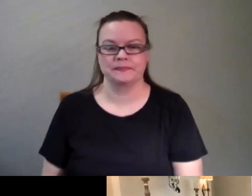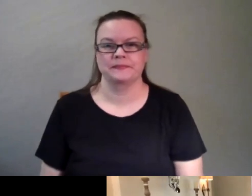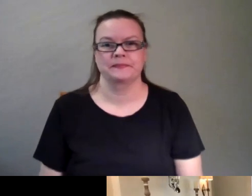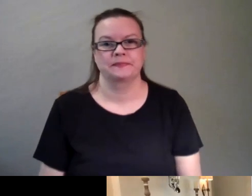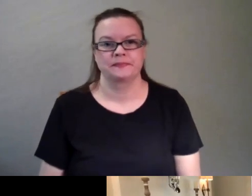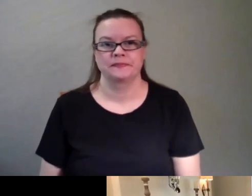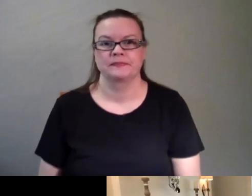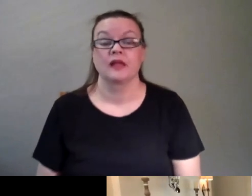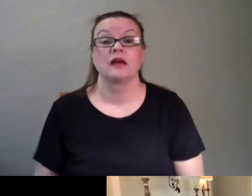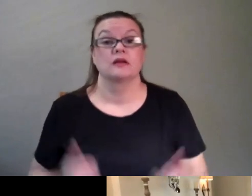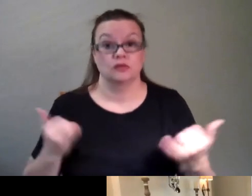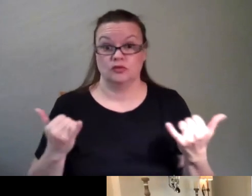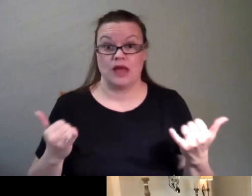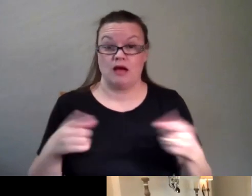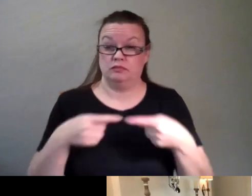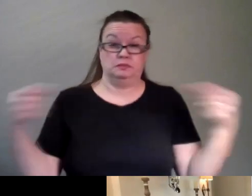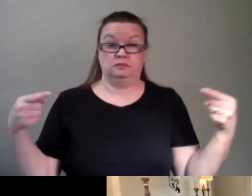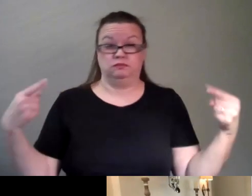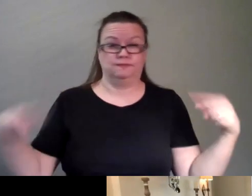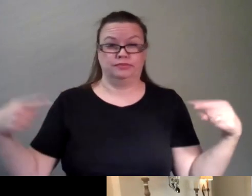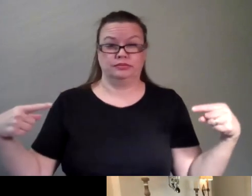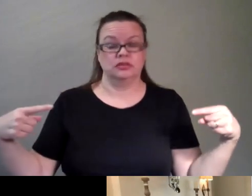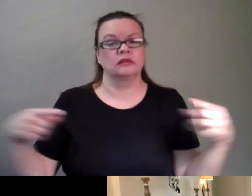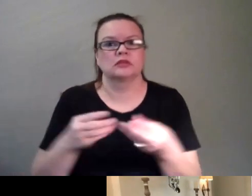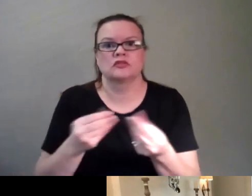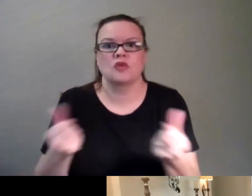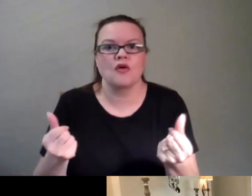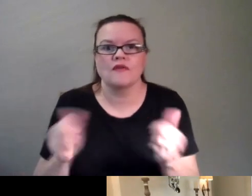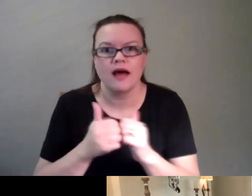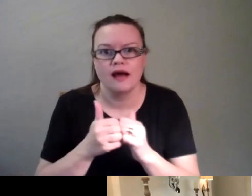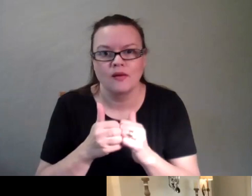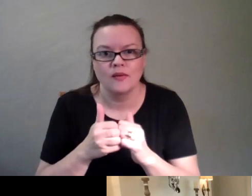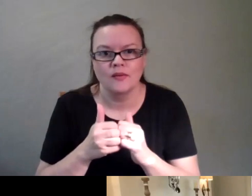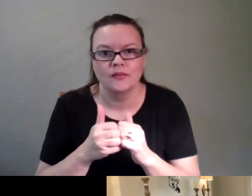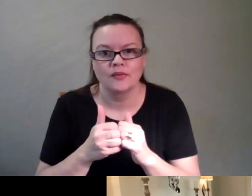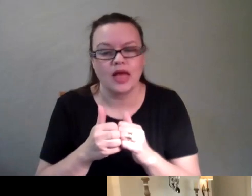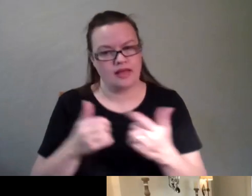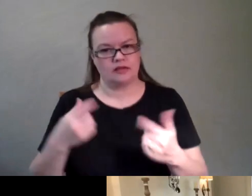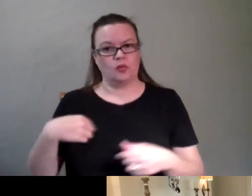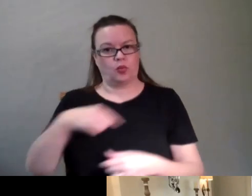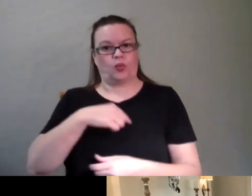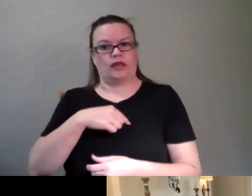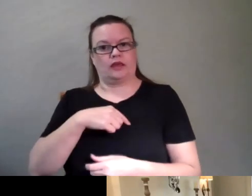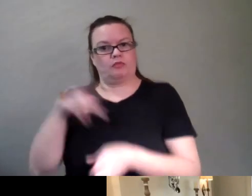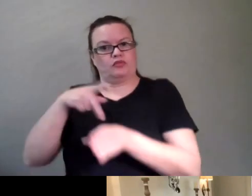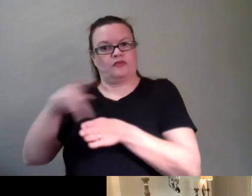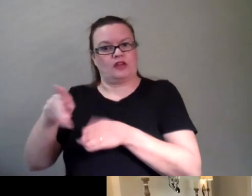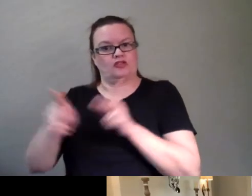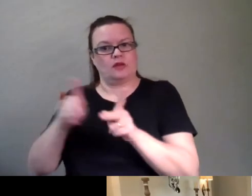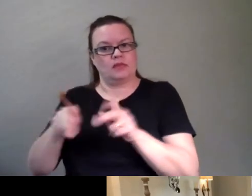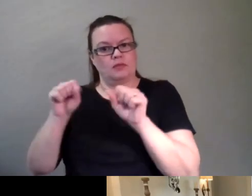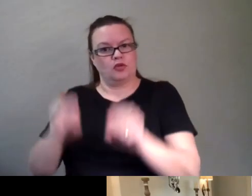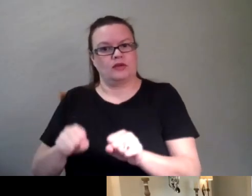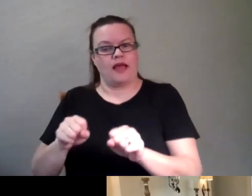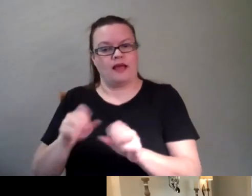the solutions and what are the ways that all of us can play a role in finding some of these solutions